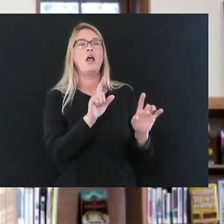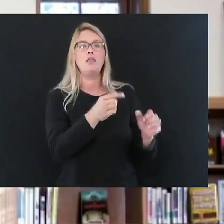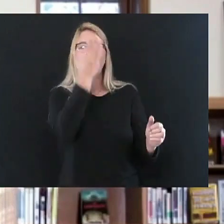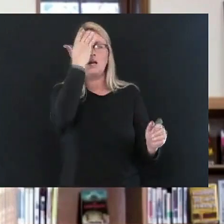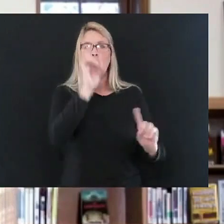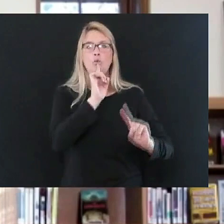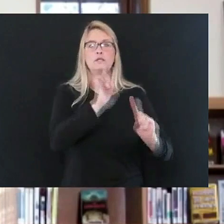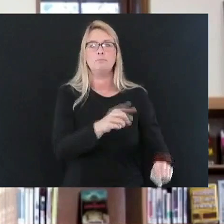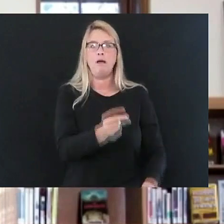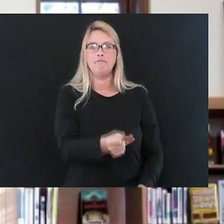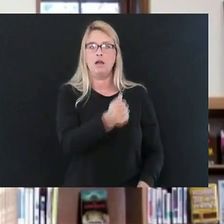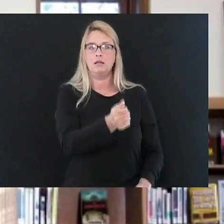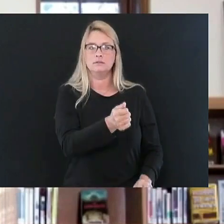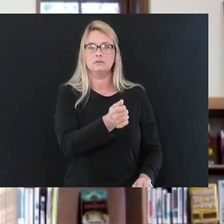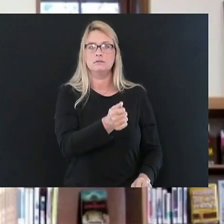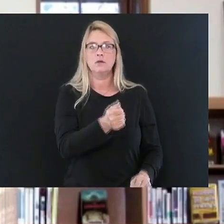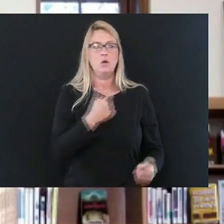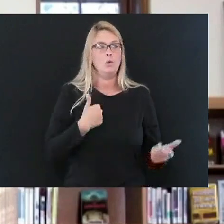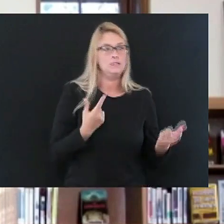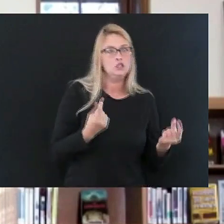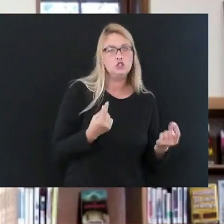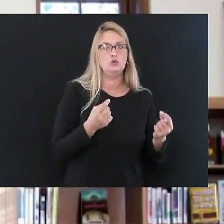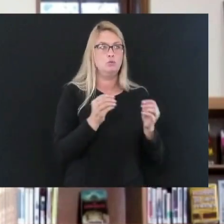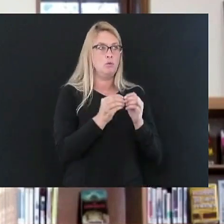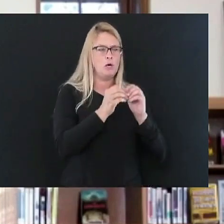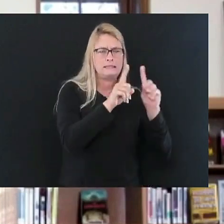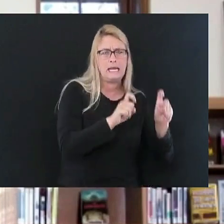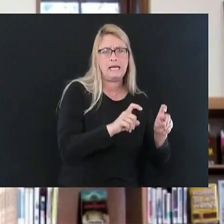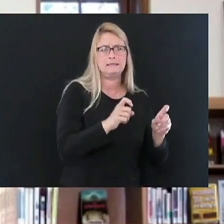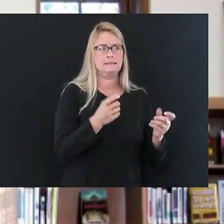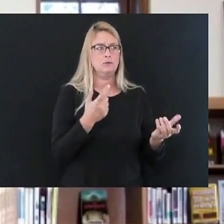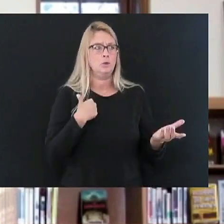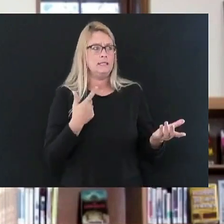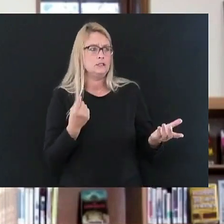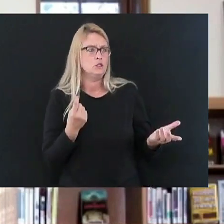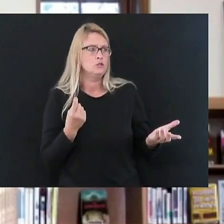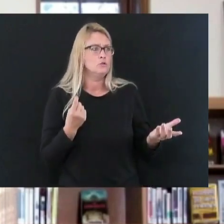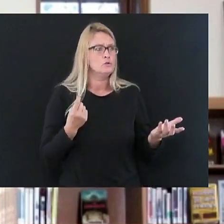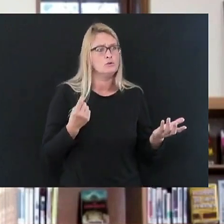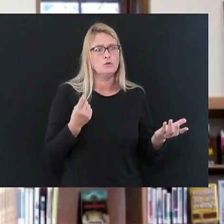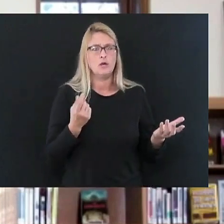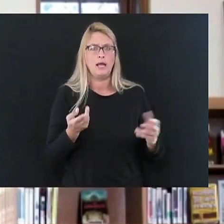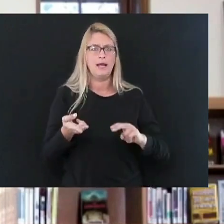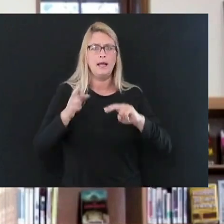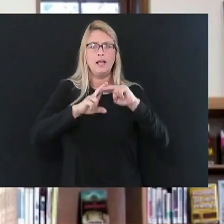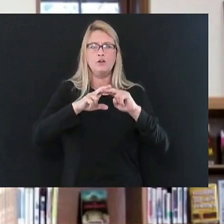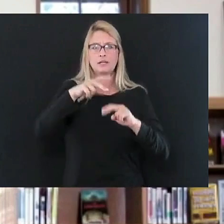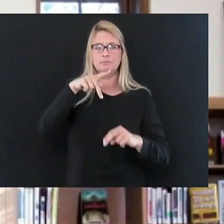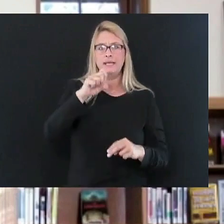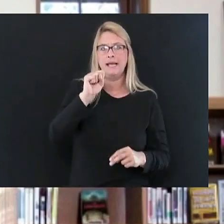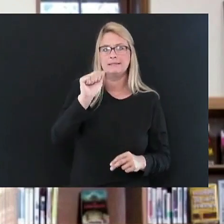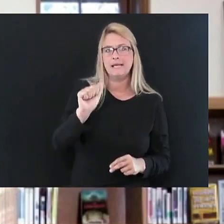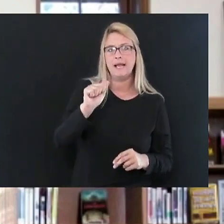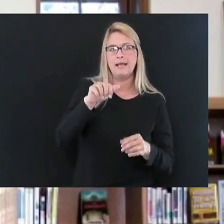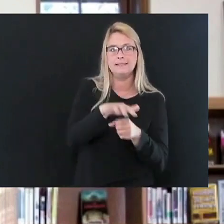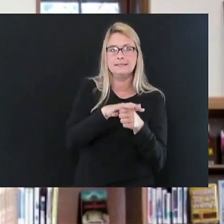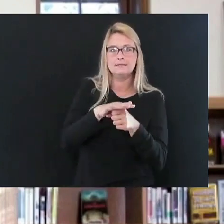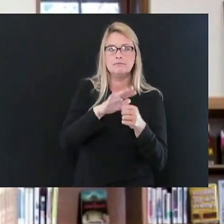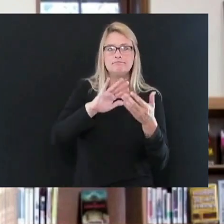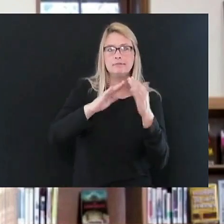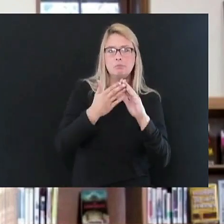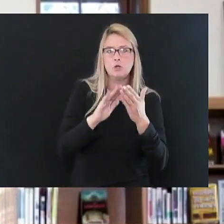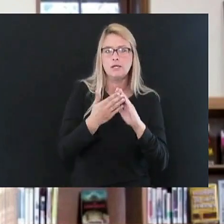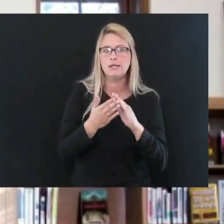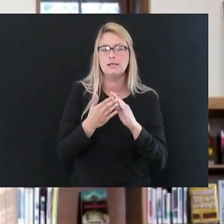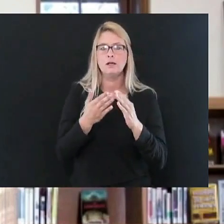to figure out what they need to do. Do we need to test more? Do we need to increase PSAs in the communities to figure